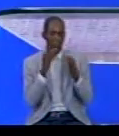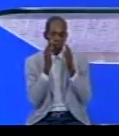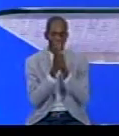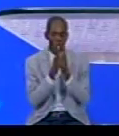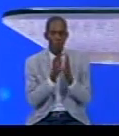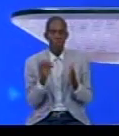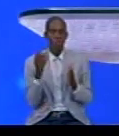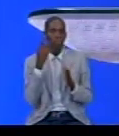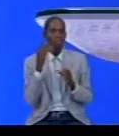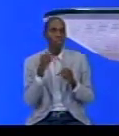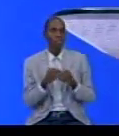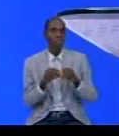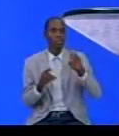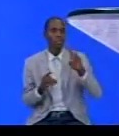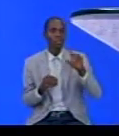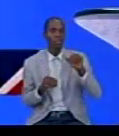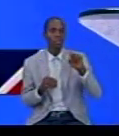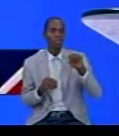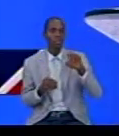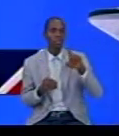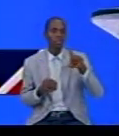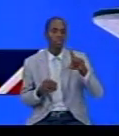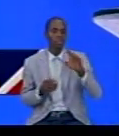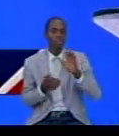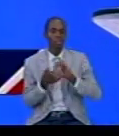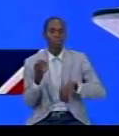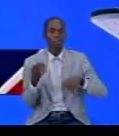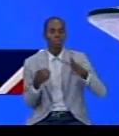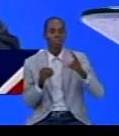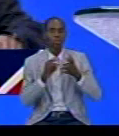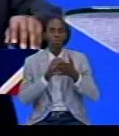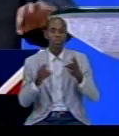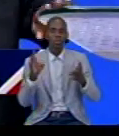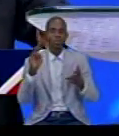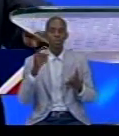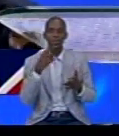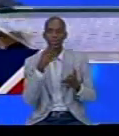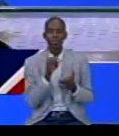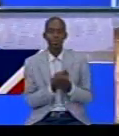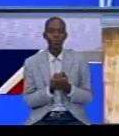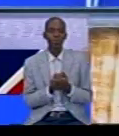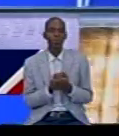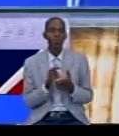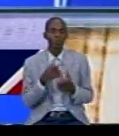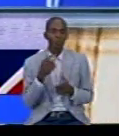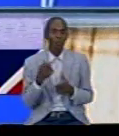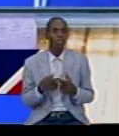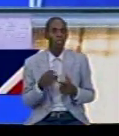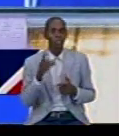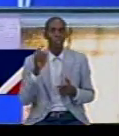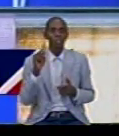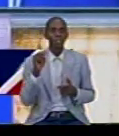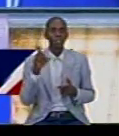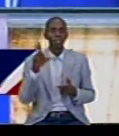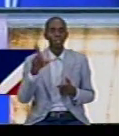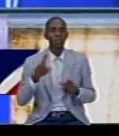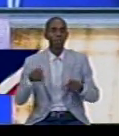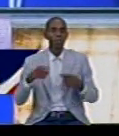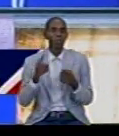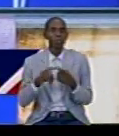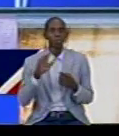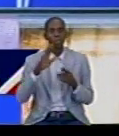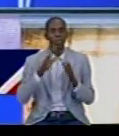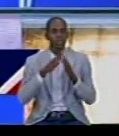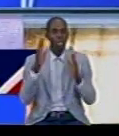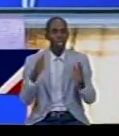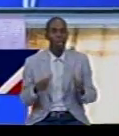at Daniel chapter 2, and we're reading from verse 17. It says, then Daniel went to his house, and he made